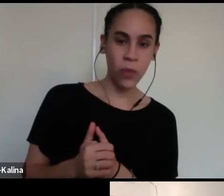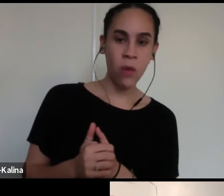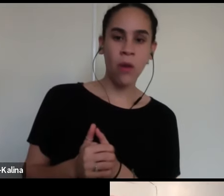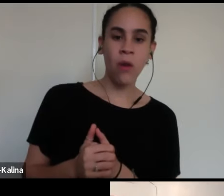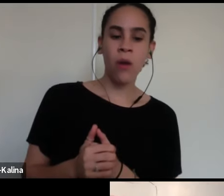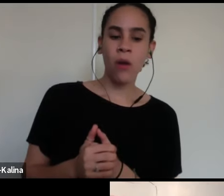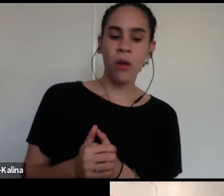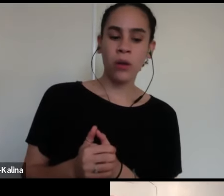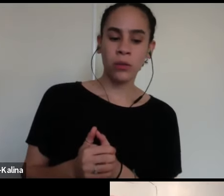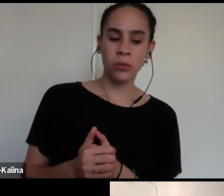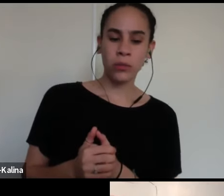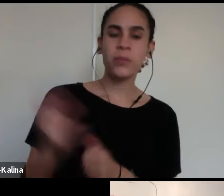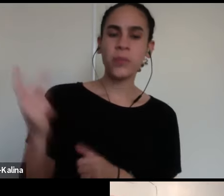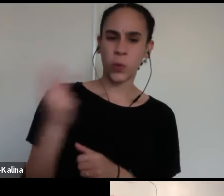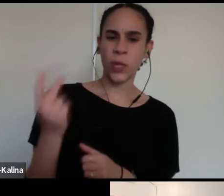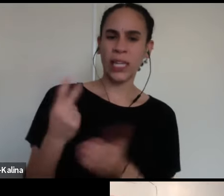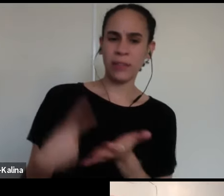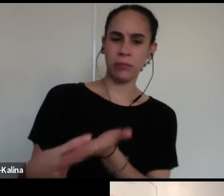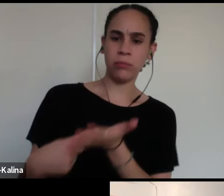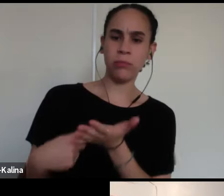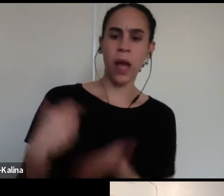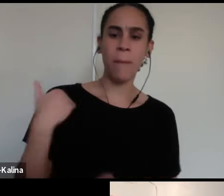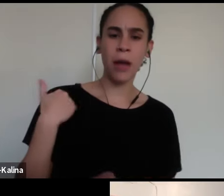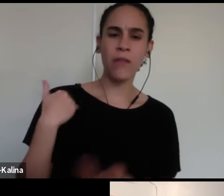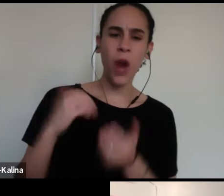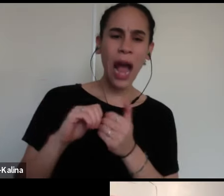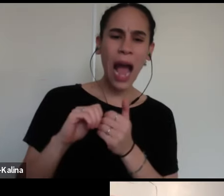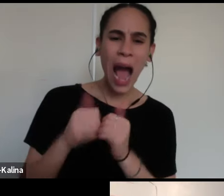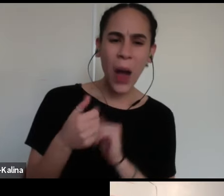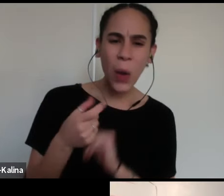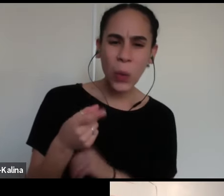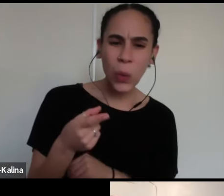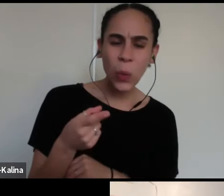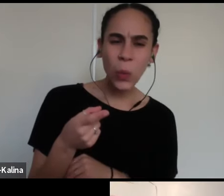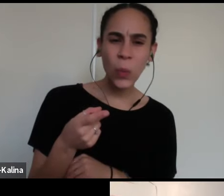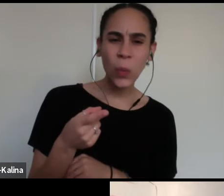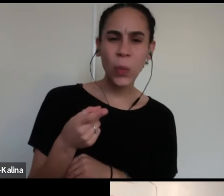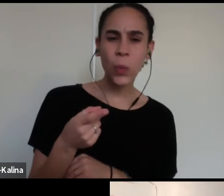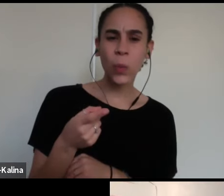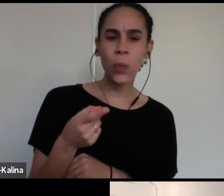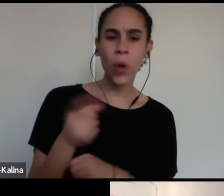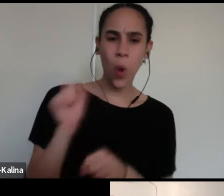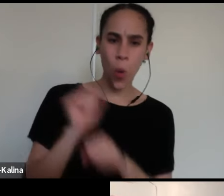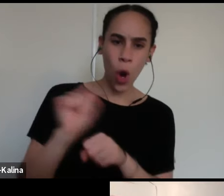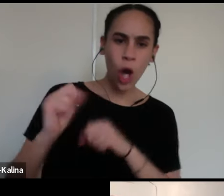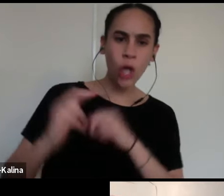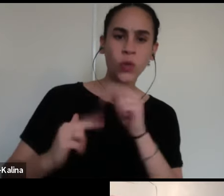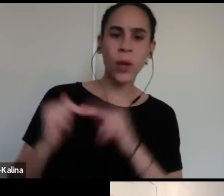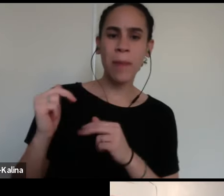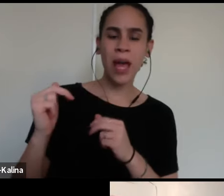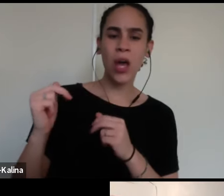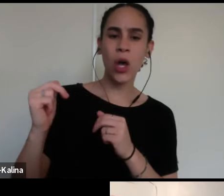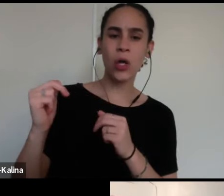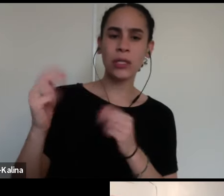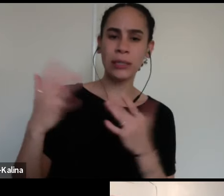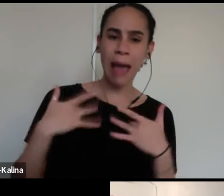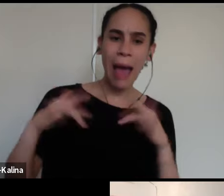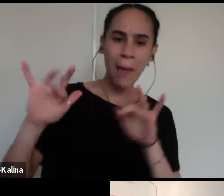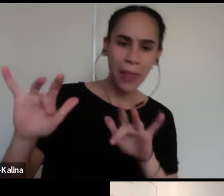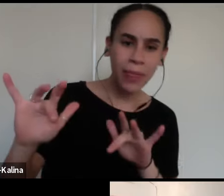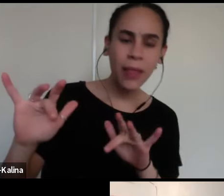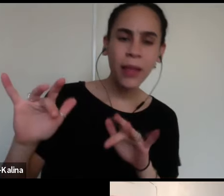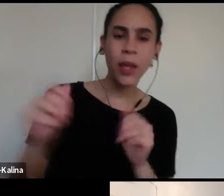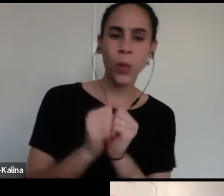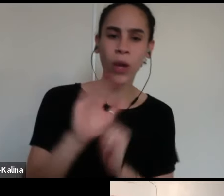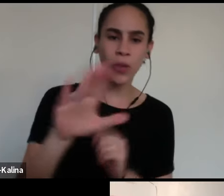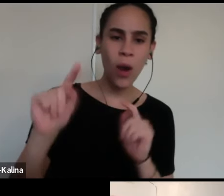and we've talked about this, how do you work to build empathy across your team? How do you work to build ally across your